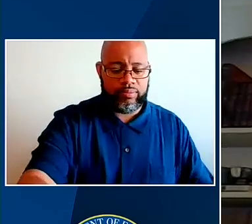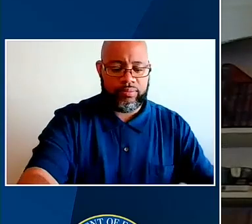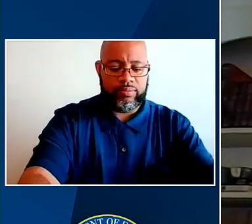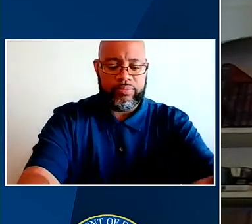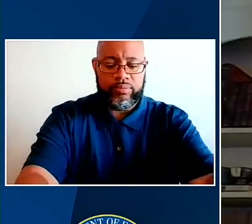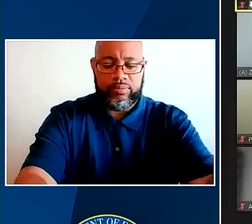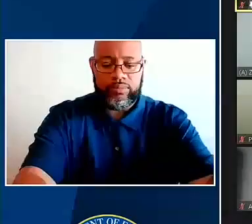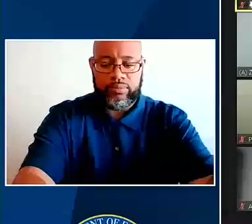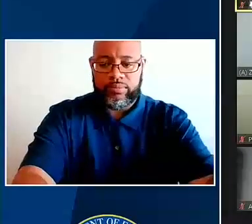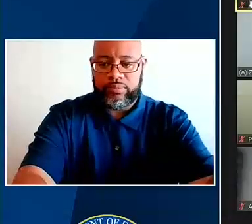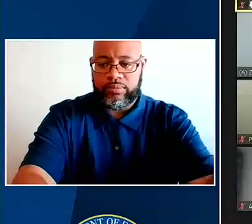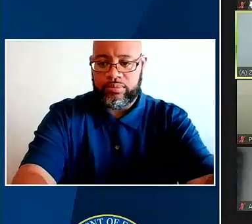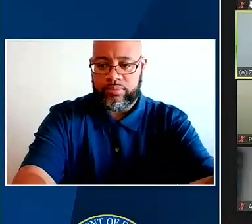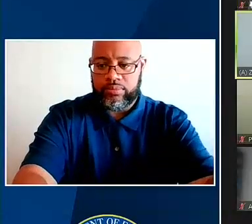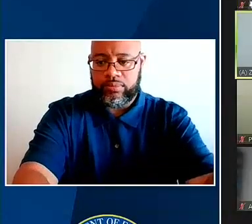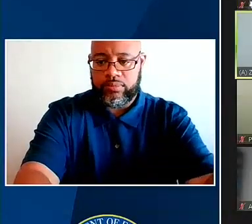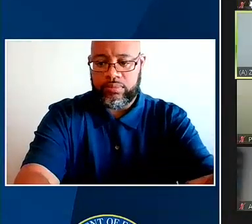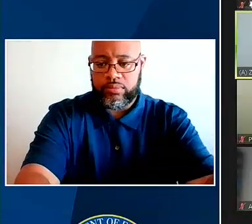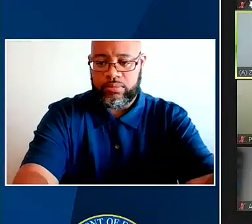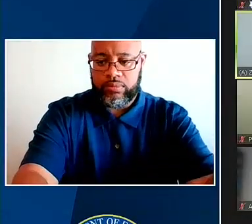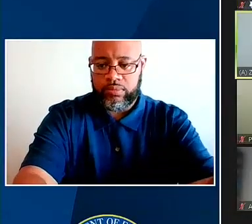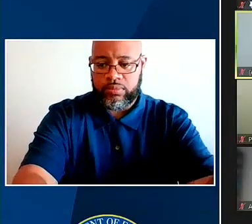consideration. Thank you.